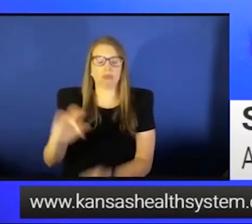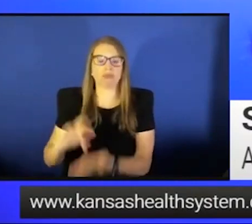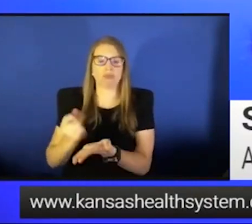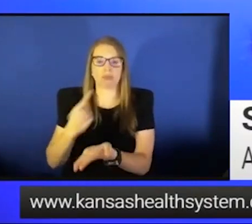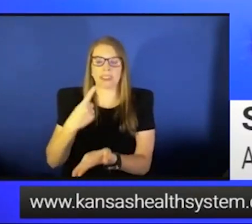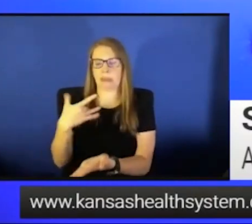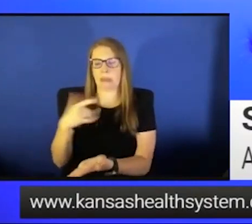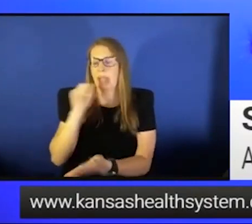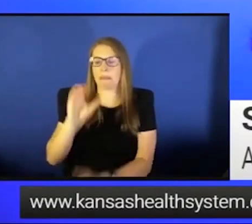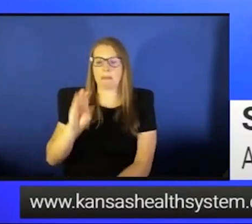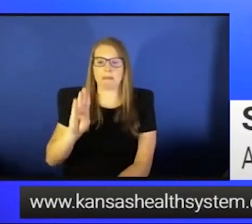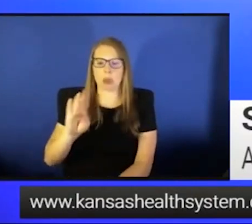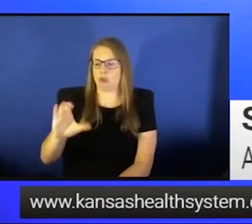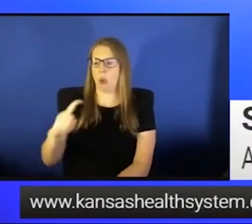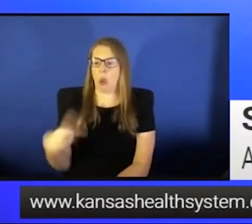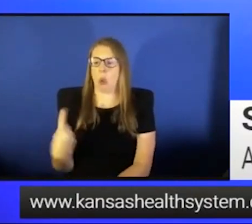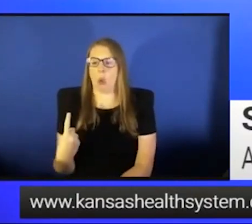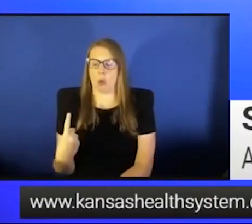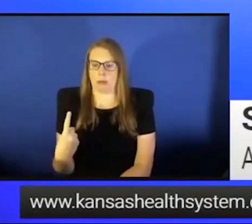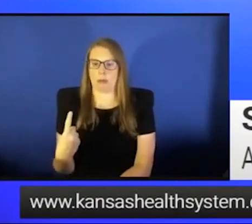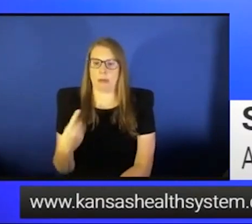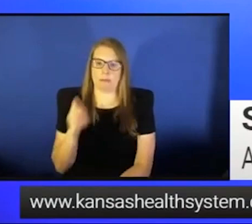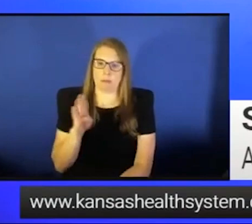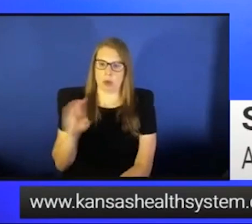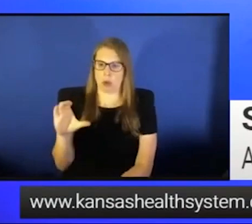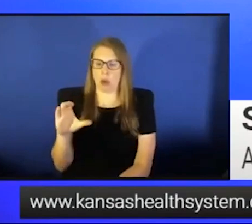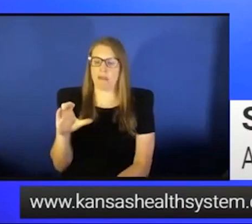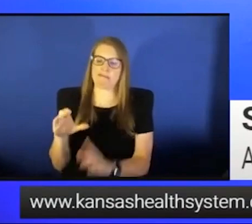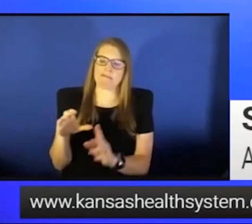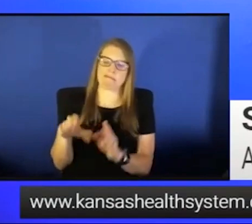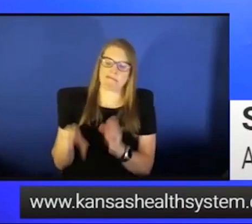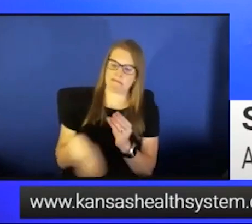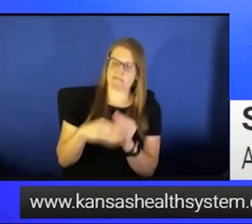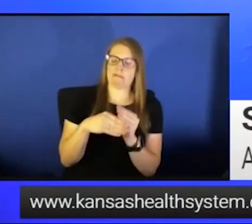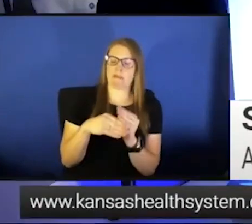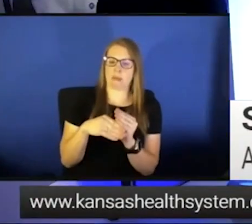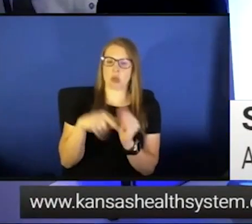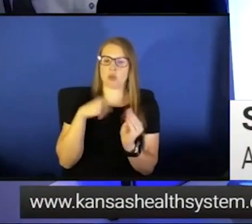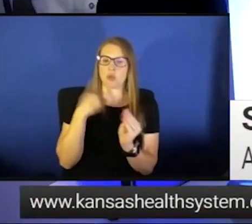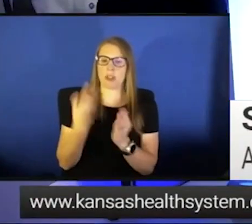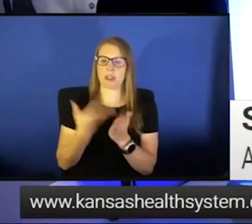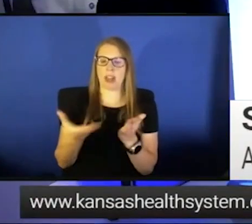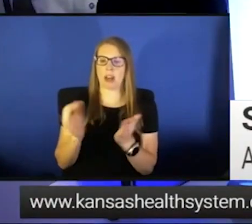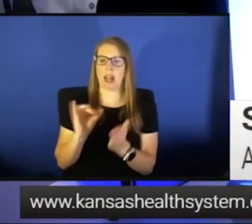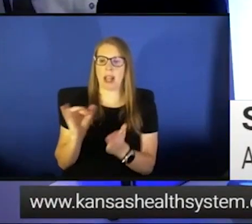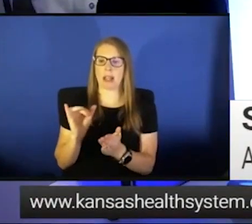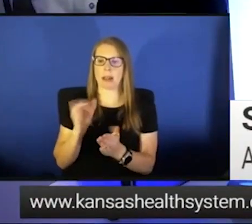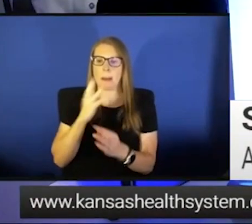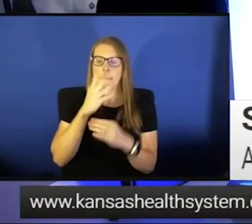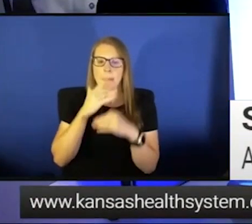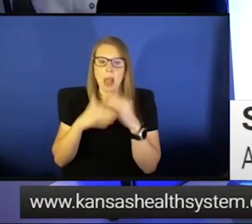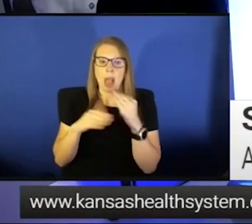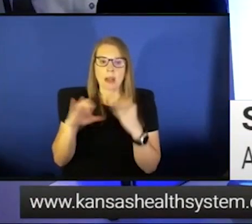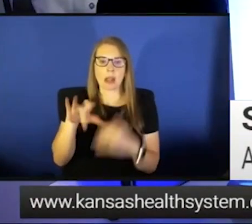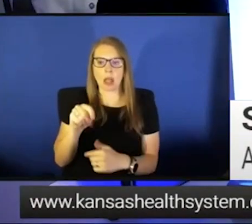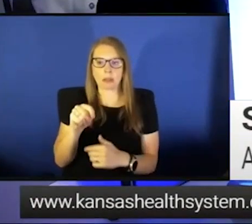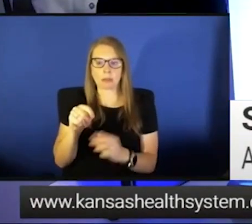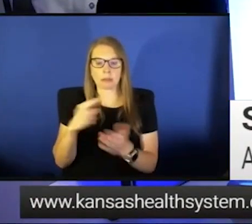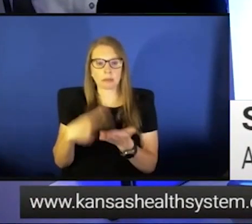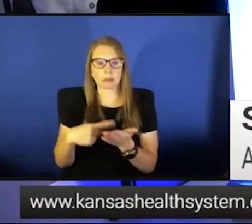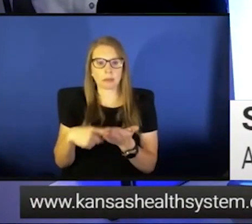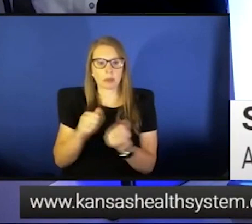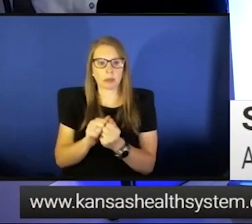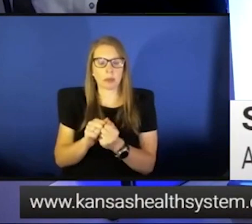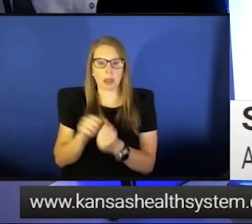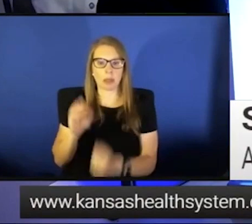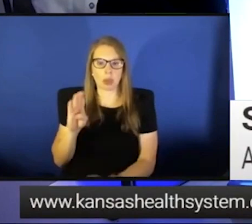alone, but it can be birth control plus additional risk factors. So are these like the blood clots people talk about with birth control? Is that? Well,